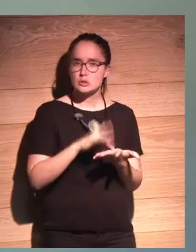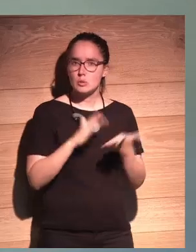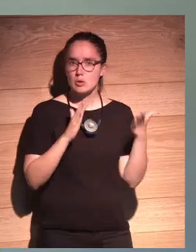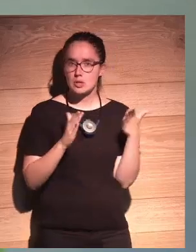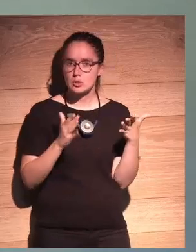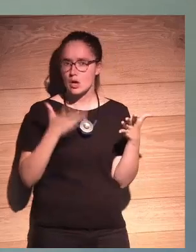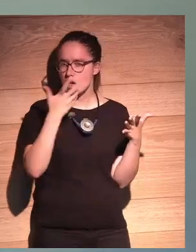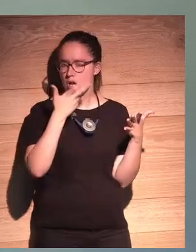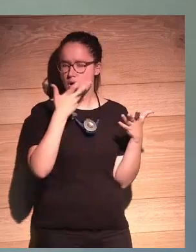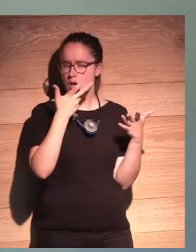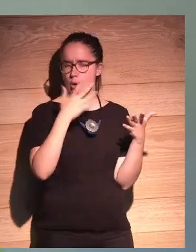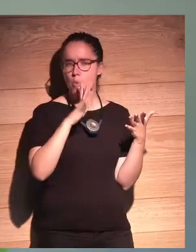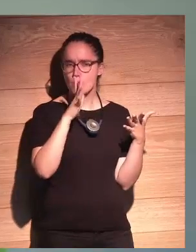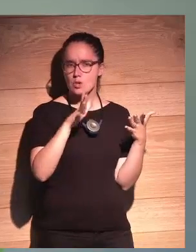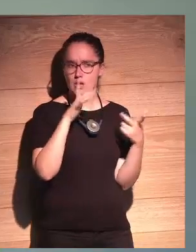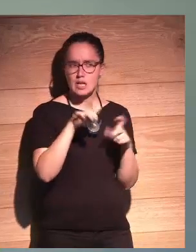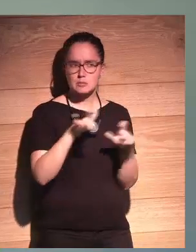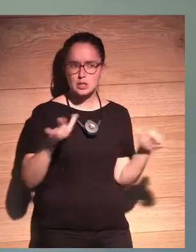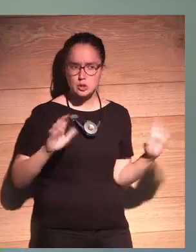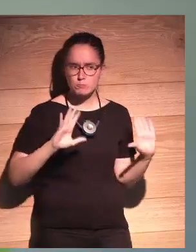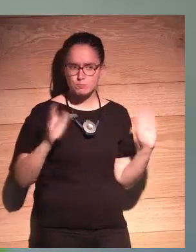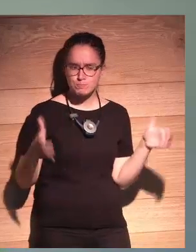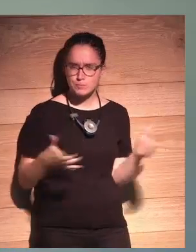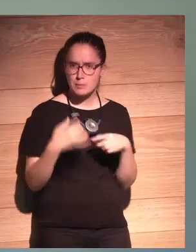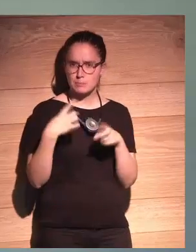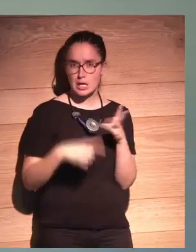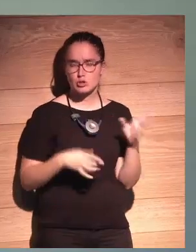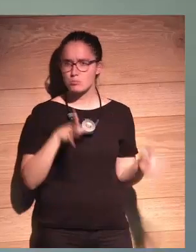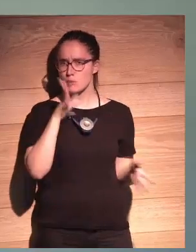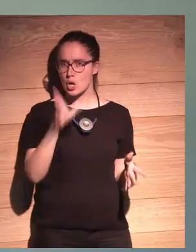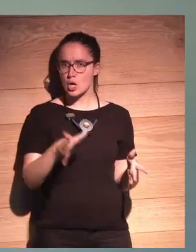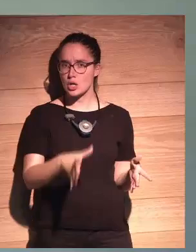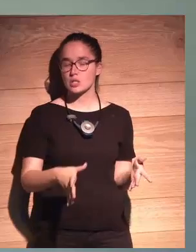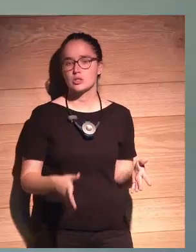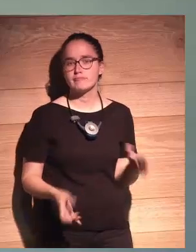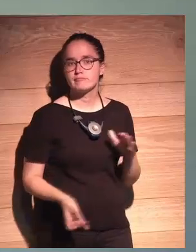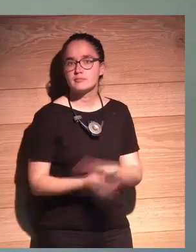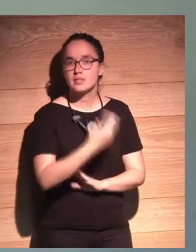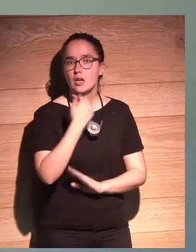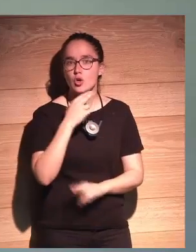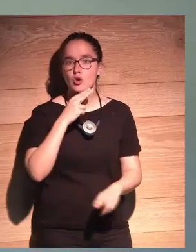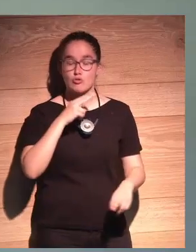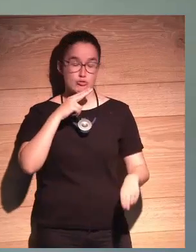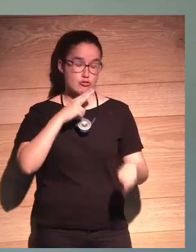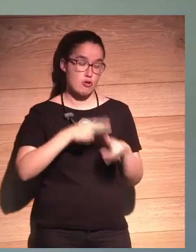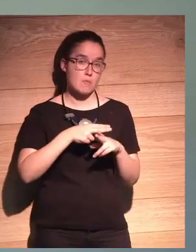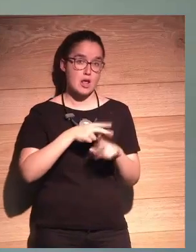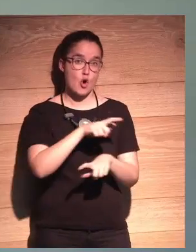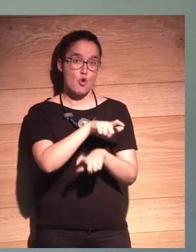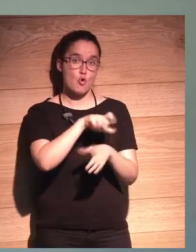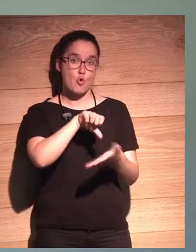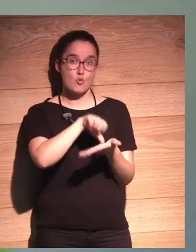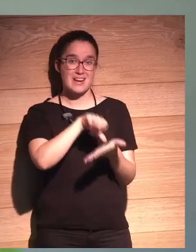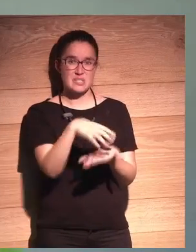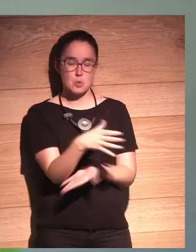and there comes a time when you wonder, why do people come together for this type of things? And we see something